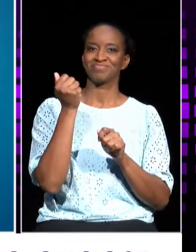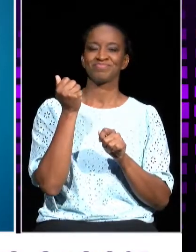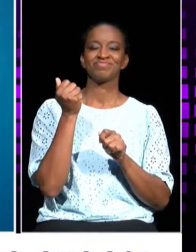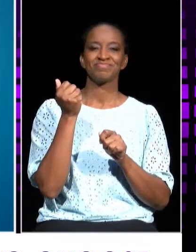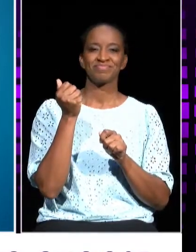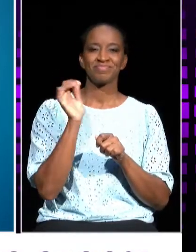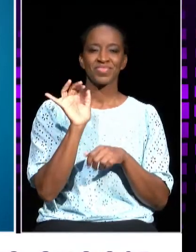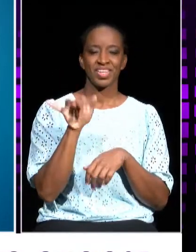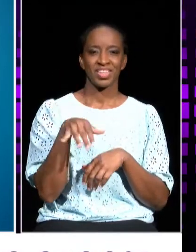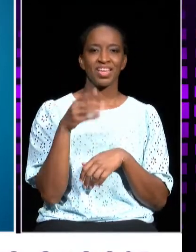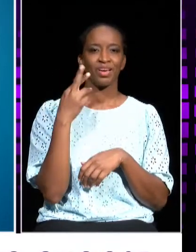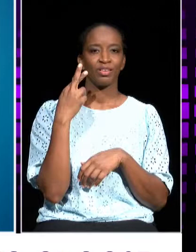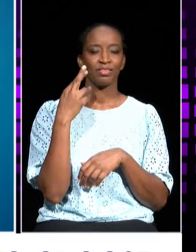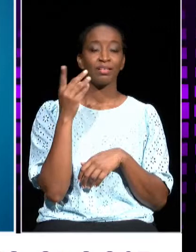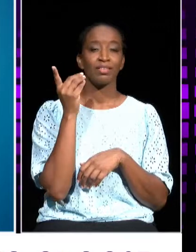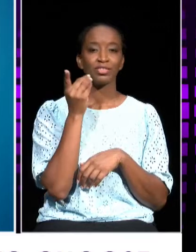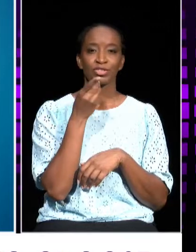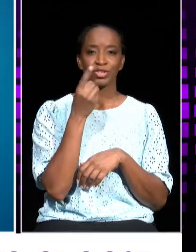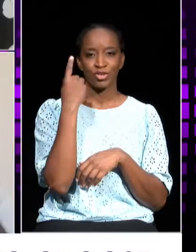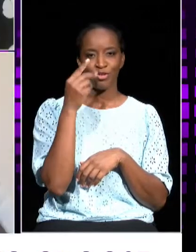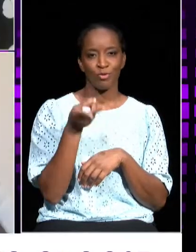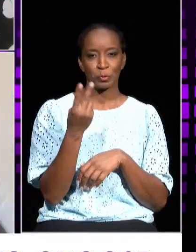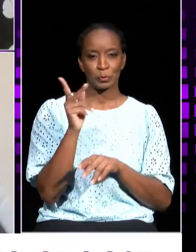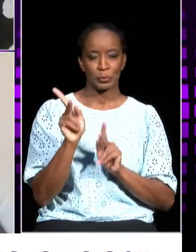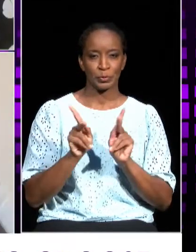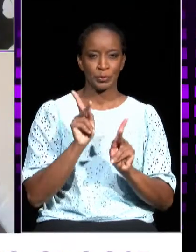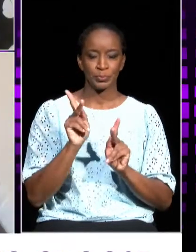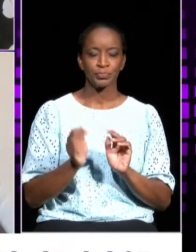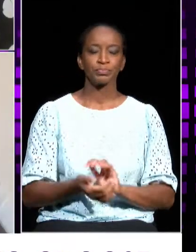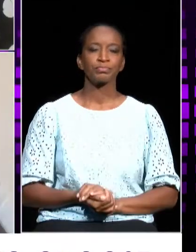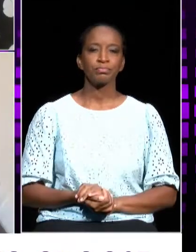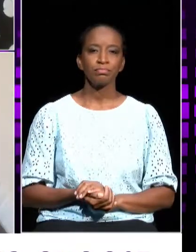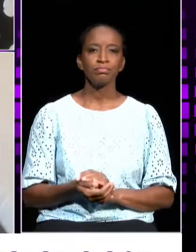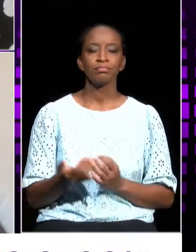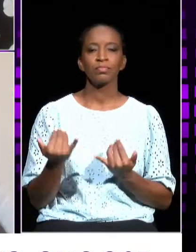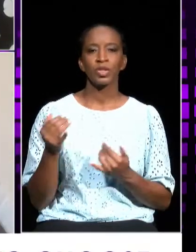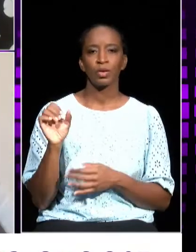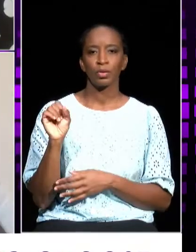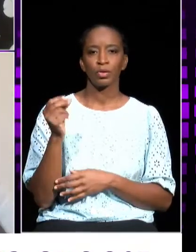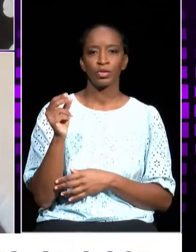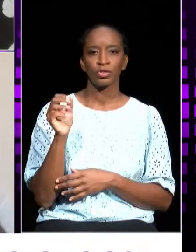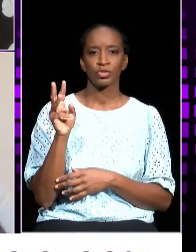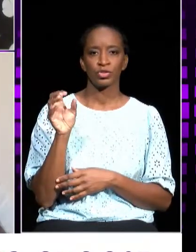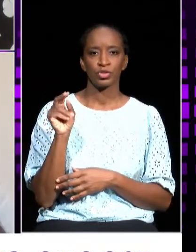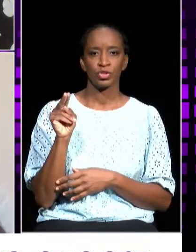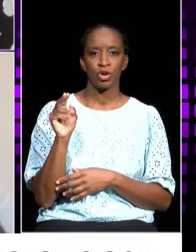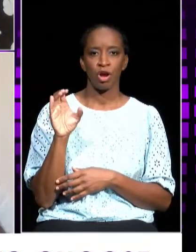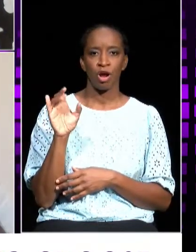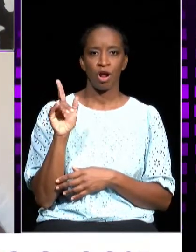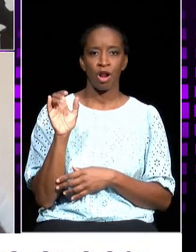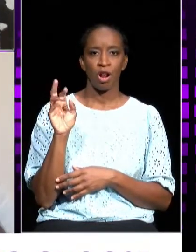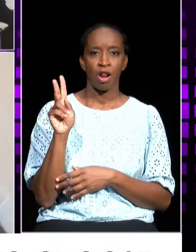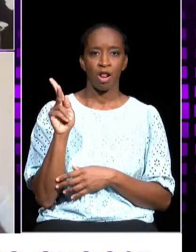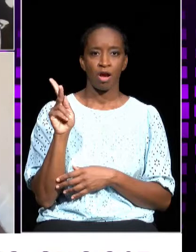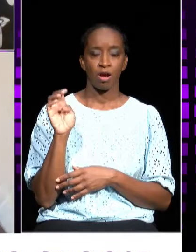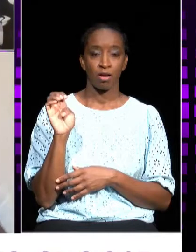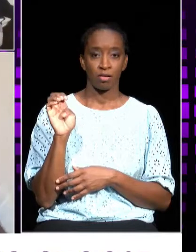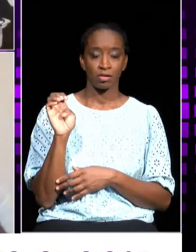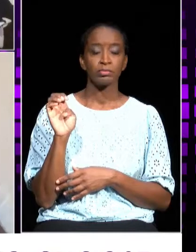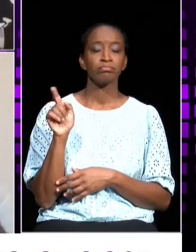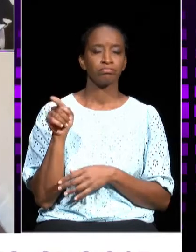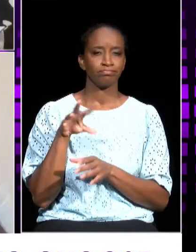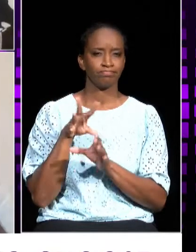for this discussion. So we have Shawn Clarke, who is the founding member and Chief Executive Officer of Supreme Counselling for